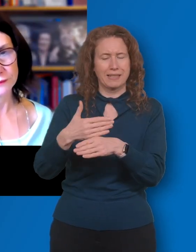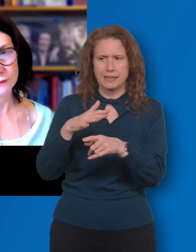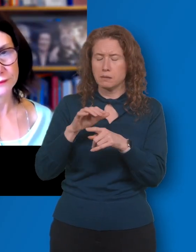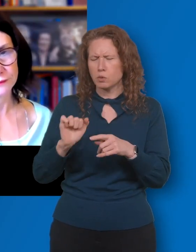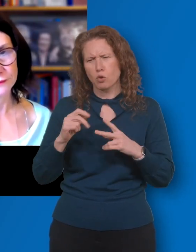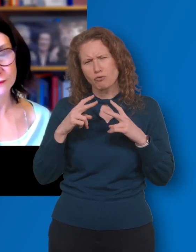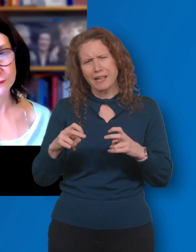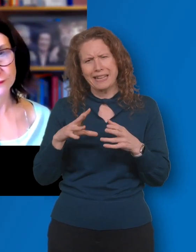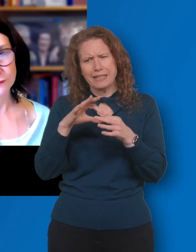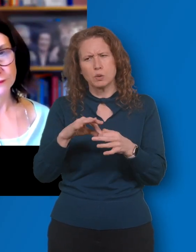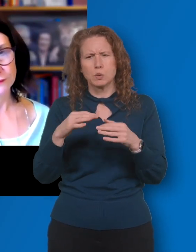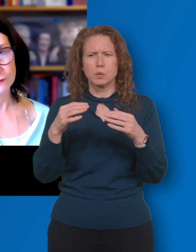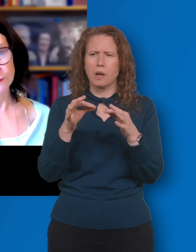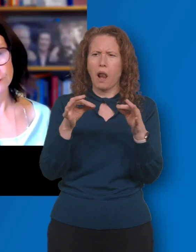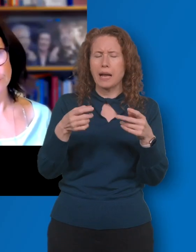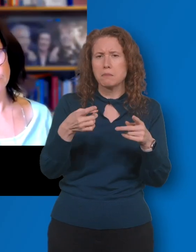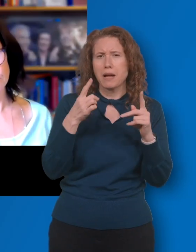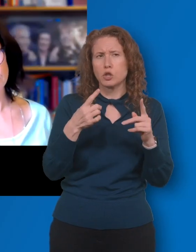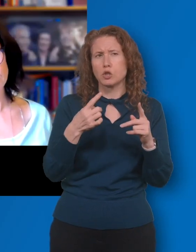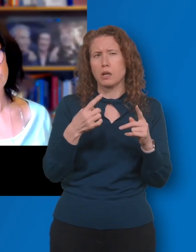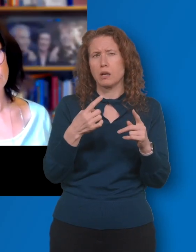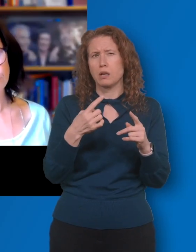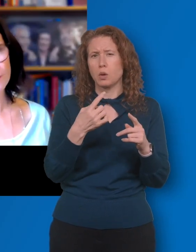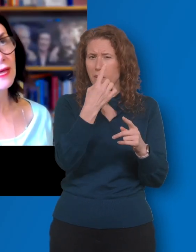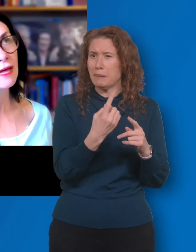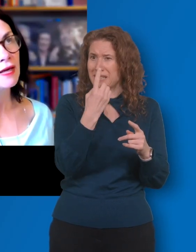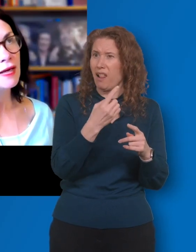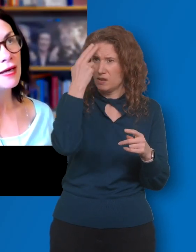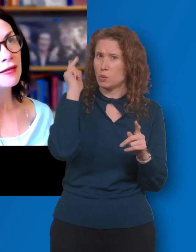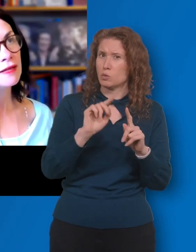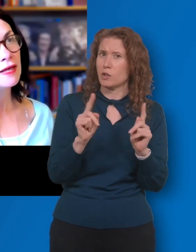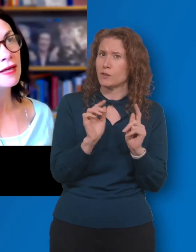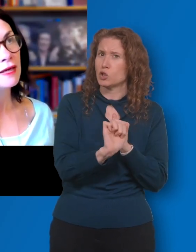line managers who happen to be neurodivergent?